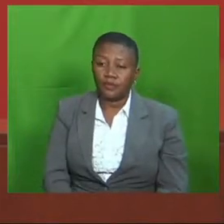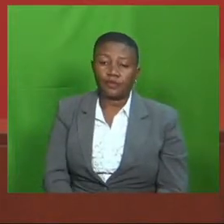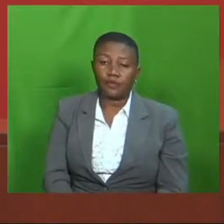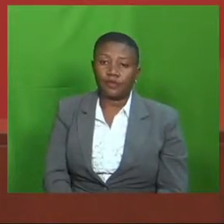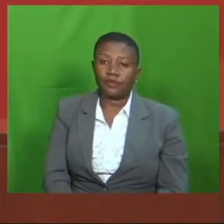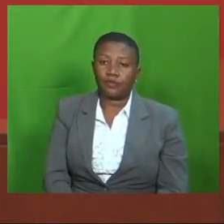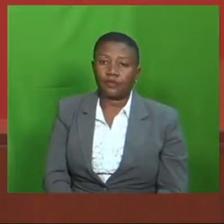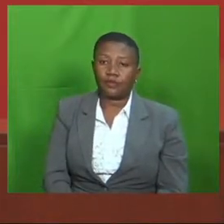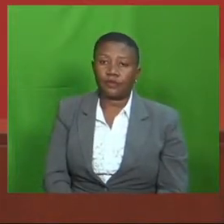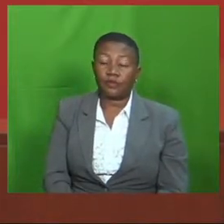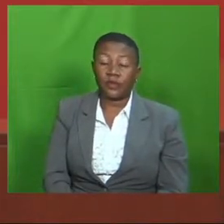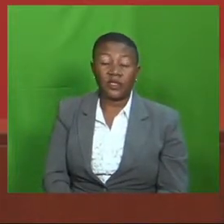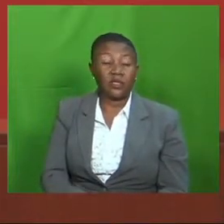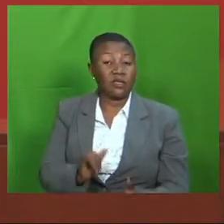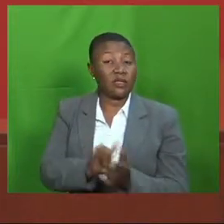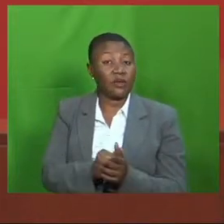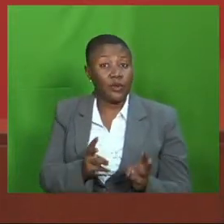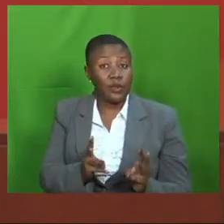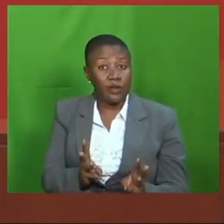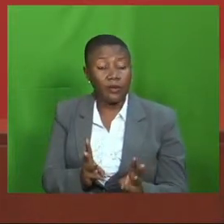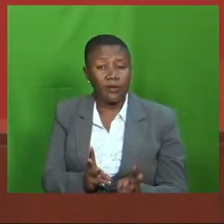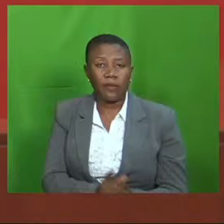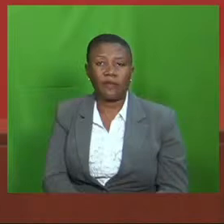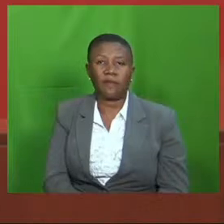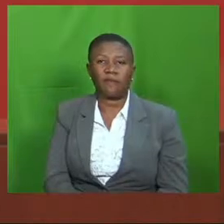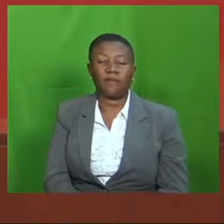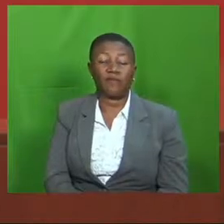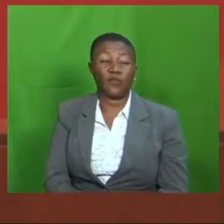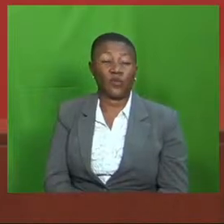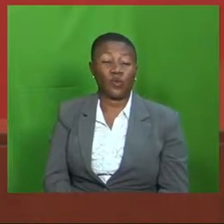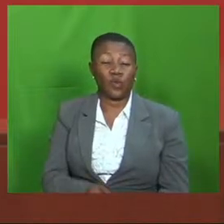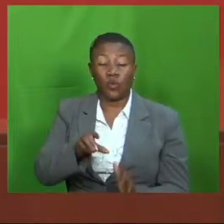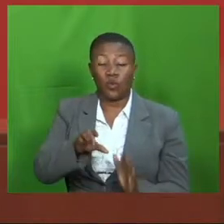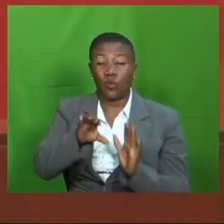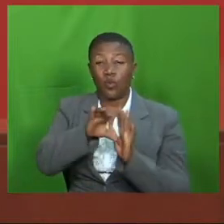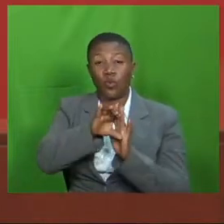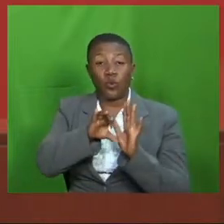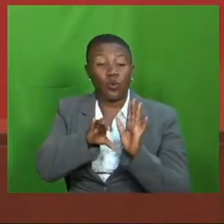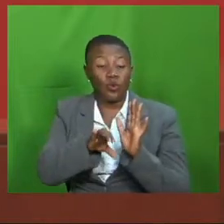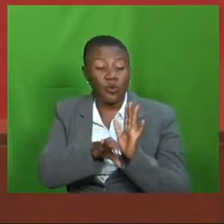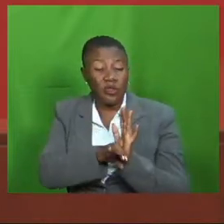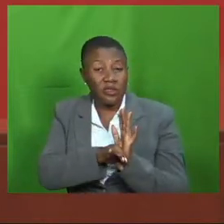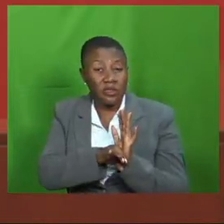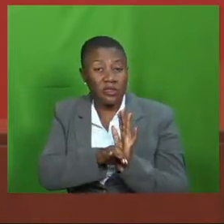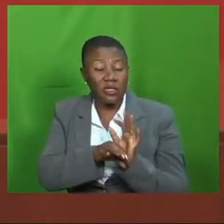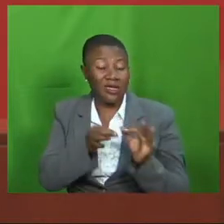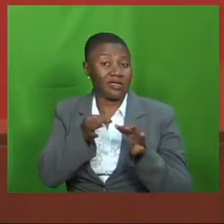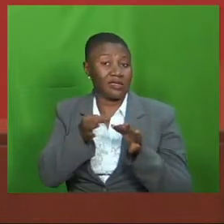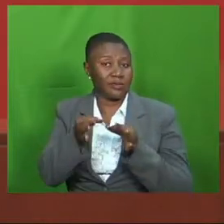In such instances, the Constitution specifically says so.